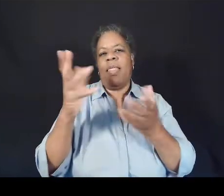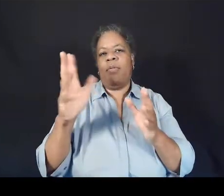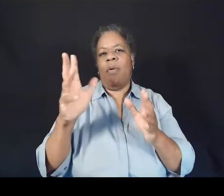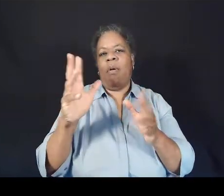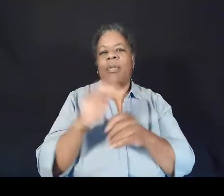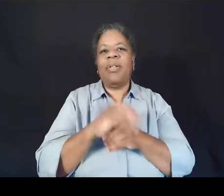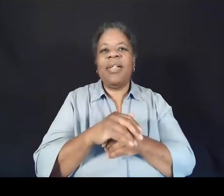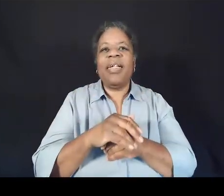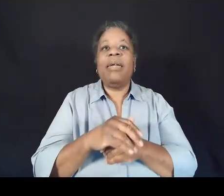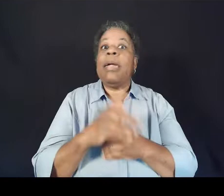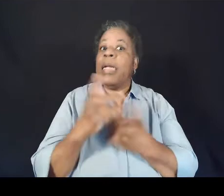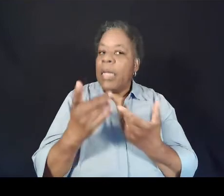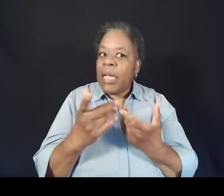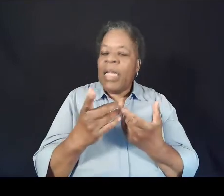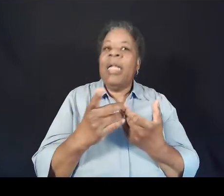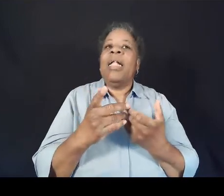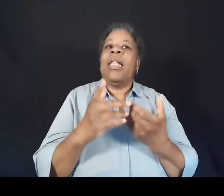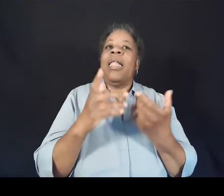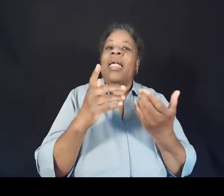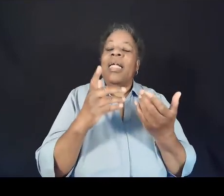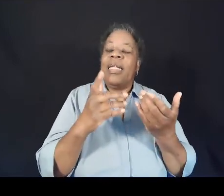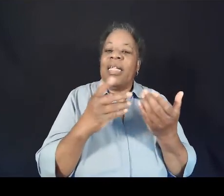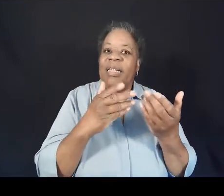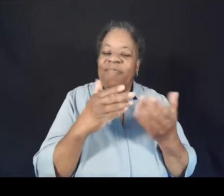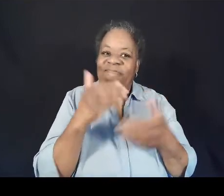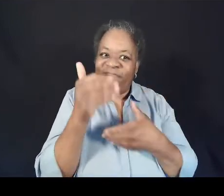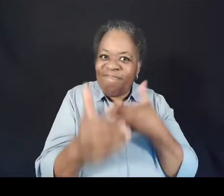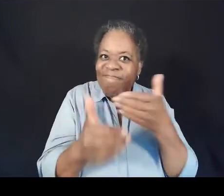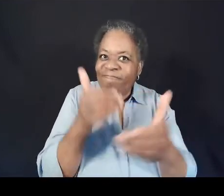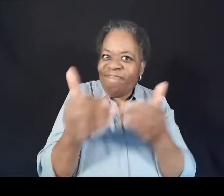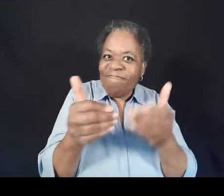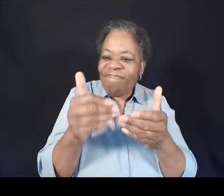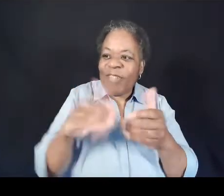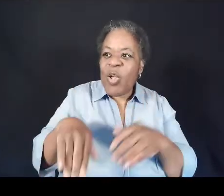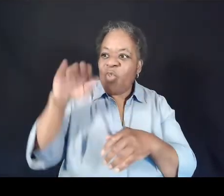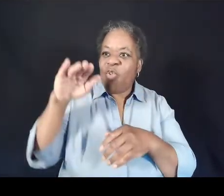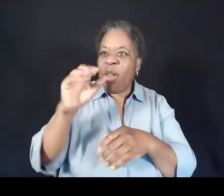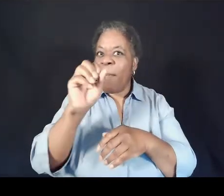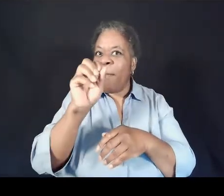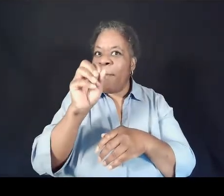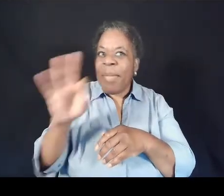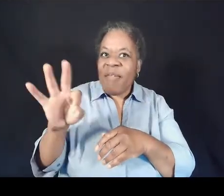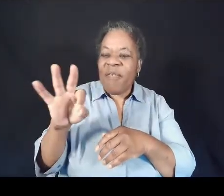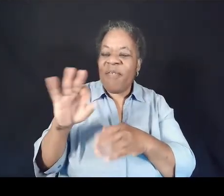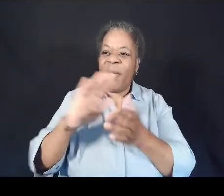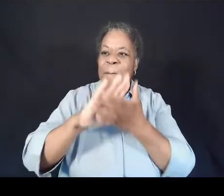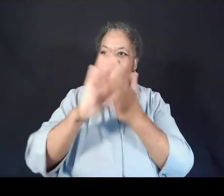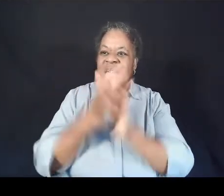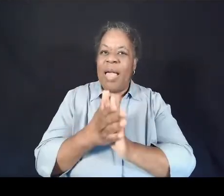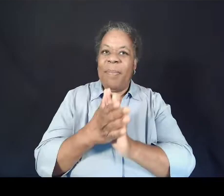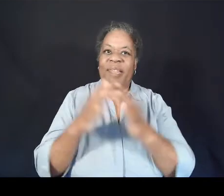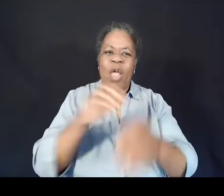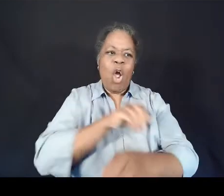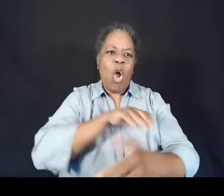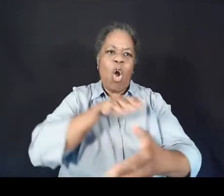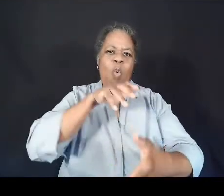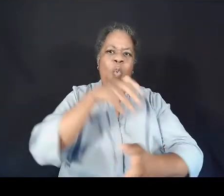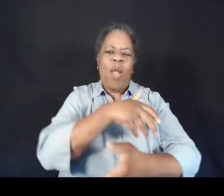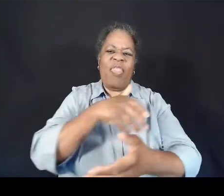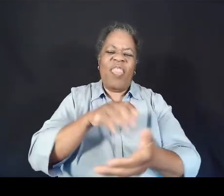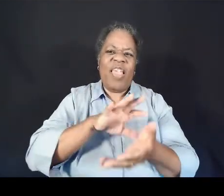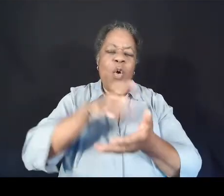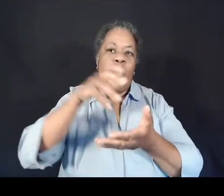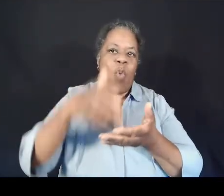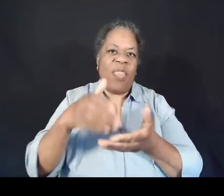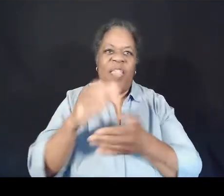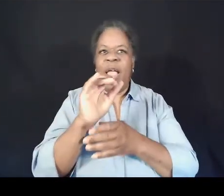a few well-placed bets, grown-up Biff becomes a wealthy and powerful bully who turns the happy suburb of Hill